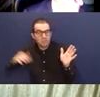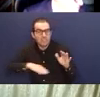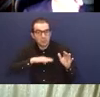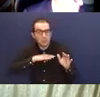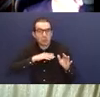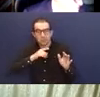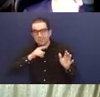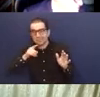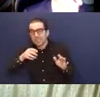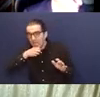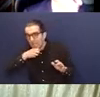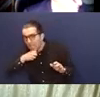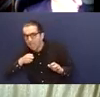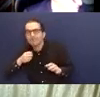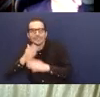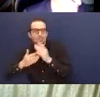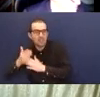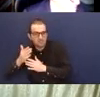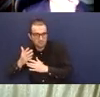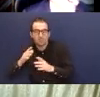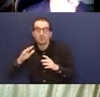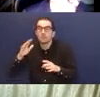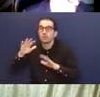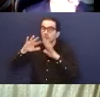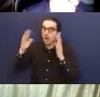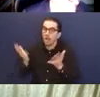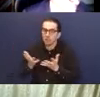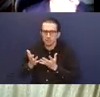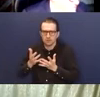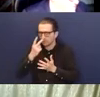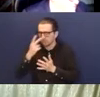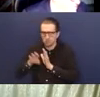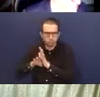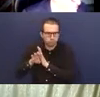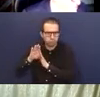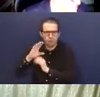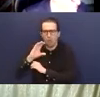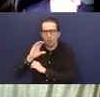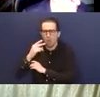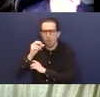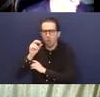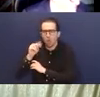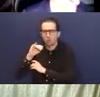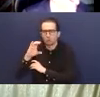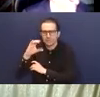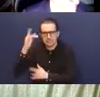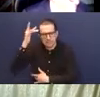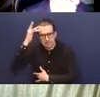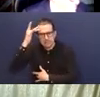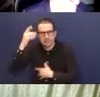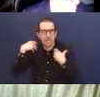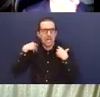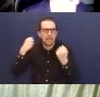lived with a disability in low and middle income countries is due to chronic diseases.